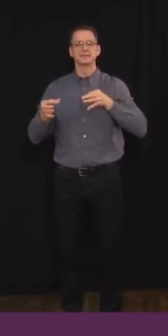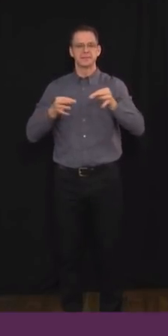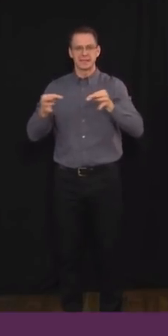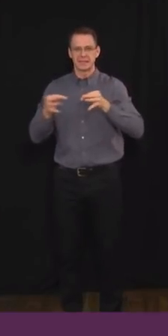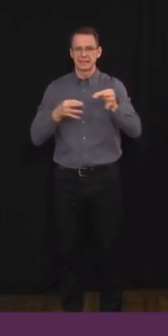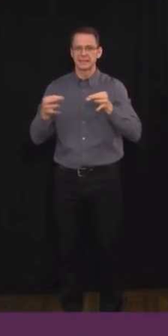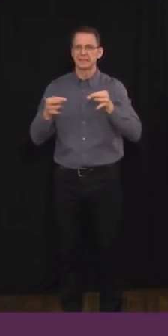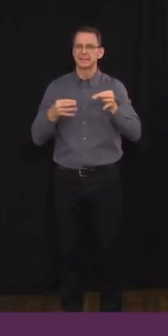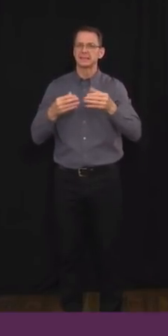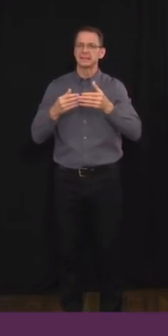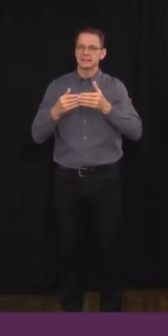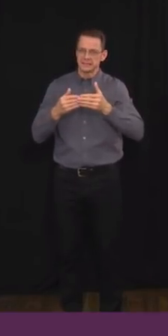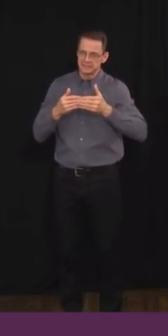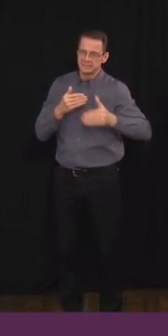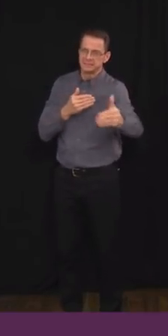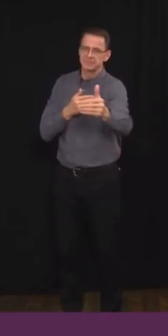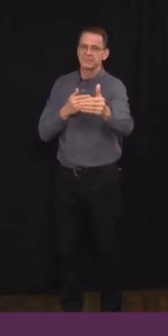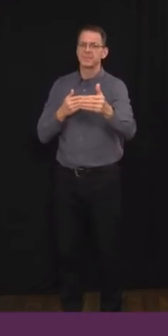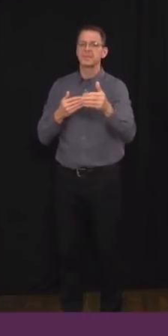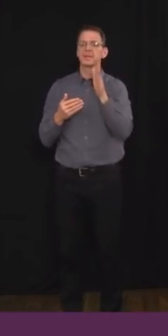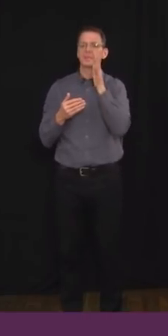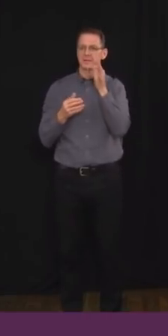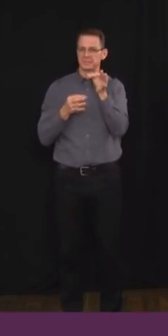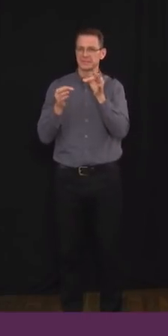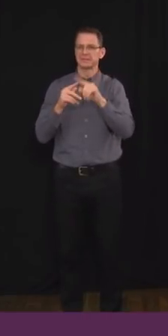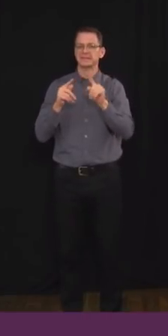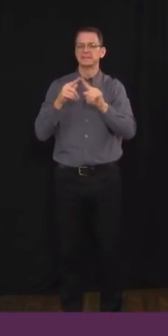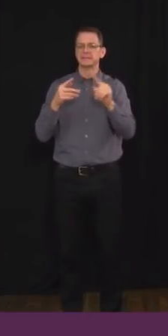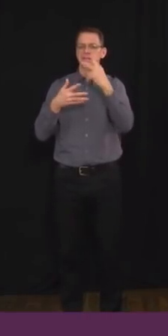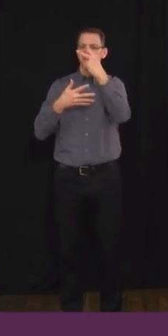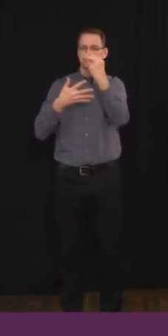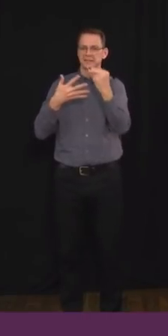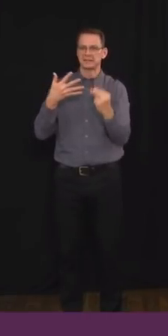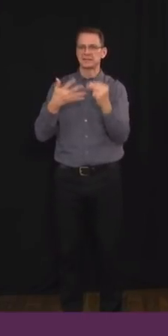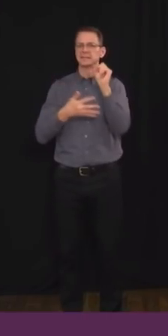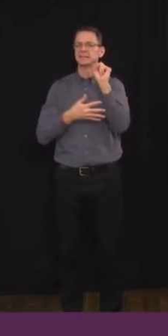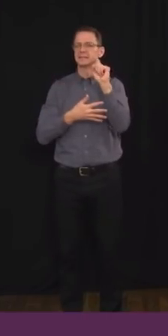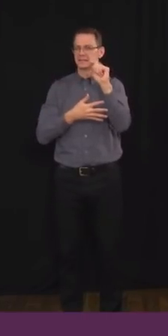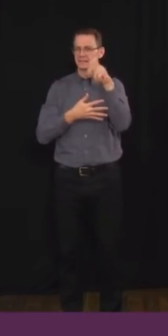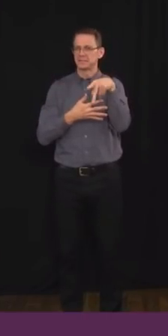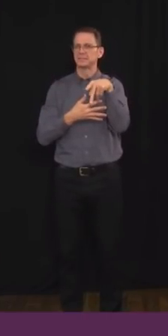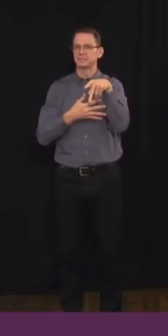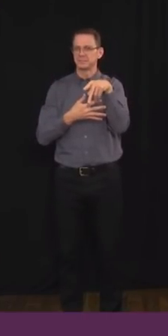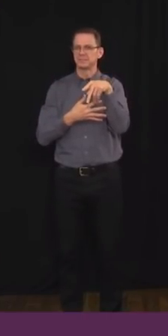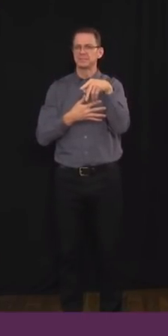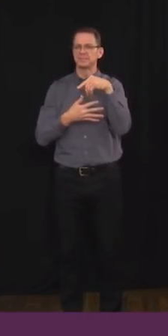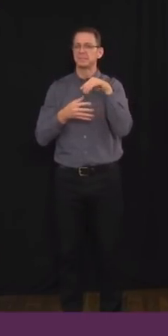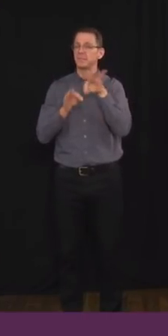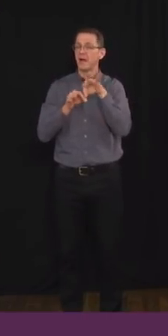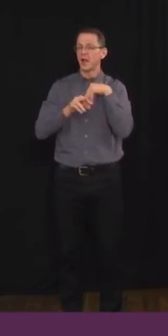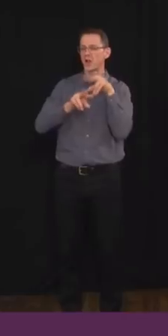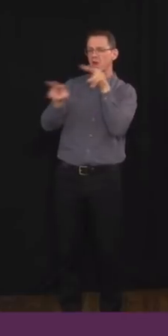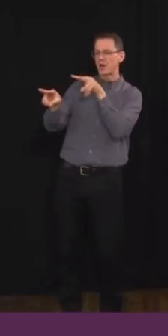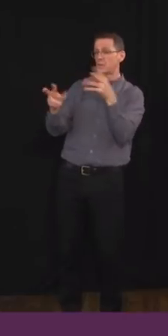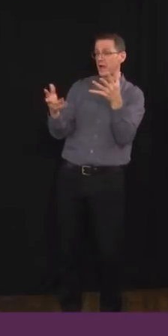easing restrictions based on hospitalization benchmarks. Total hospitalizations, both